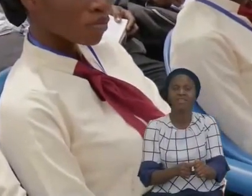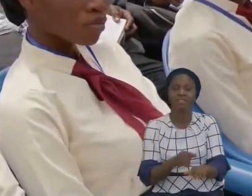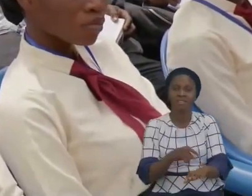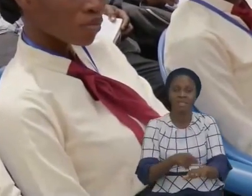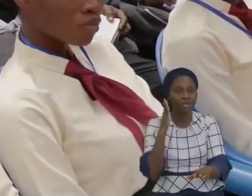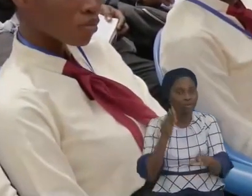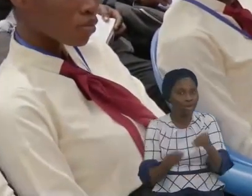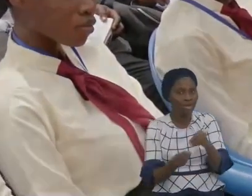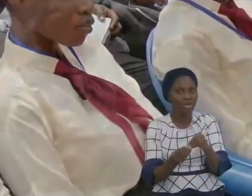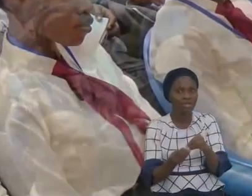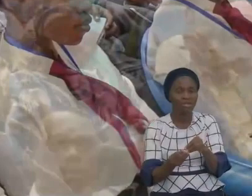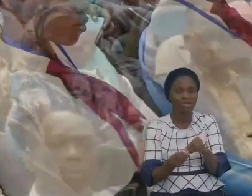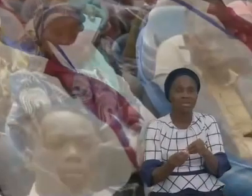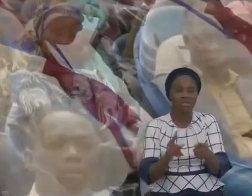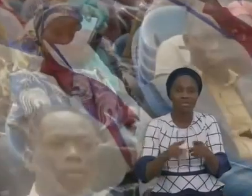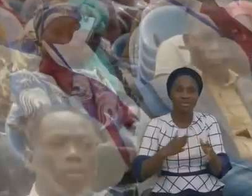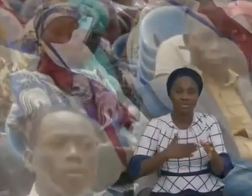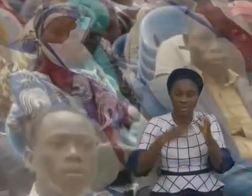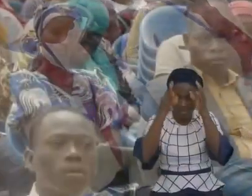is higher.